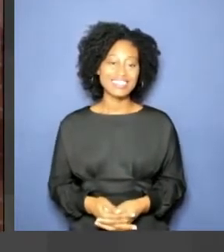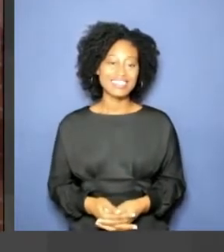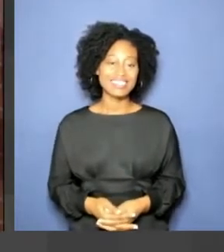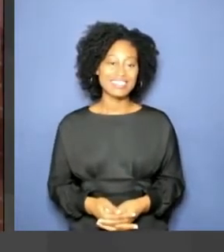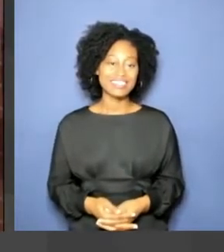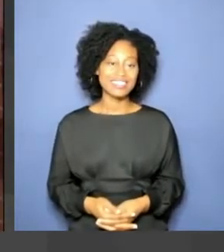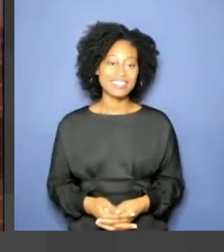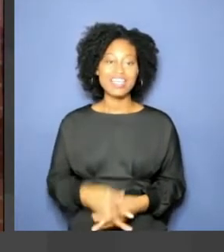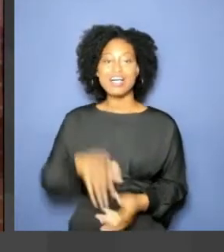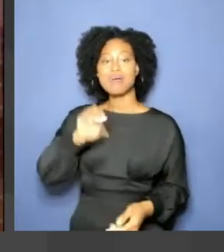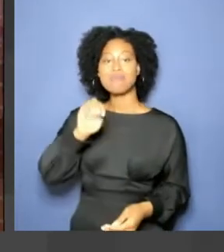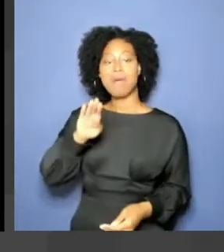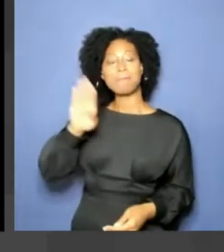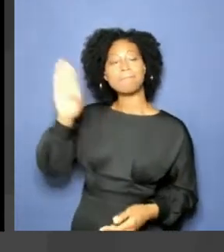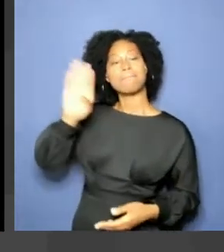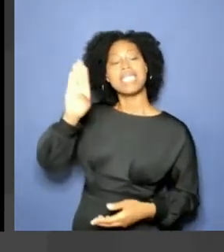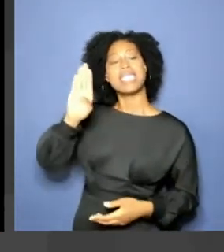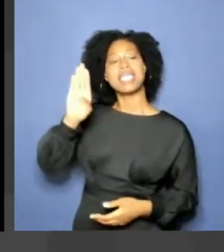Moppy!